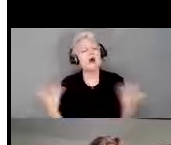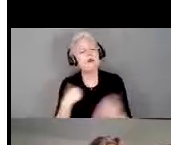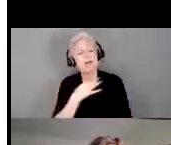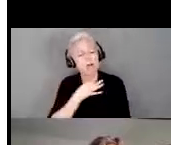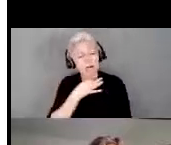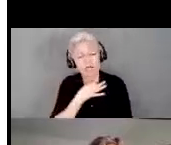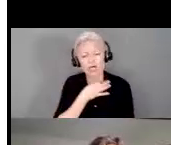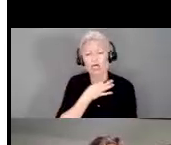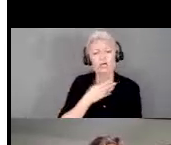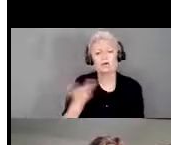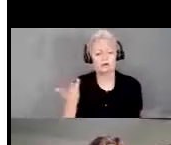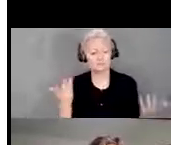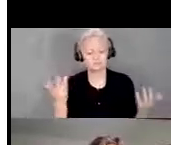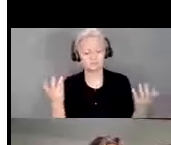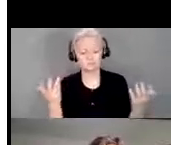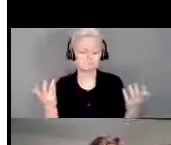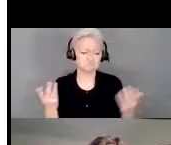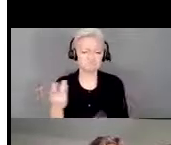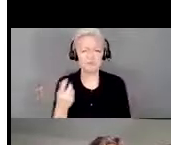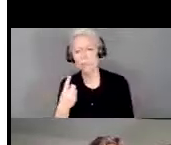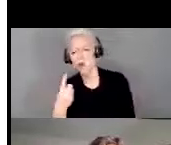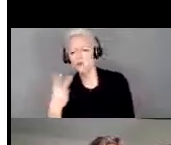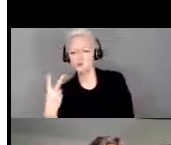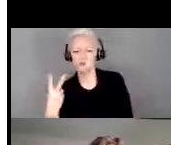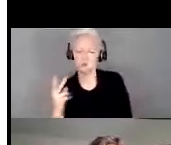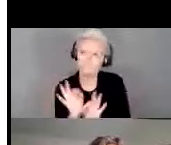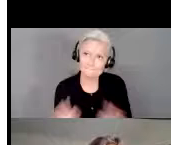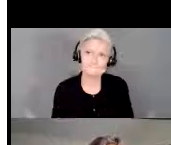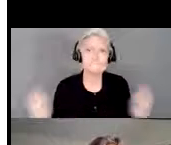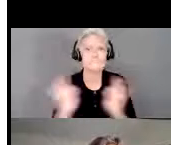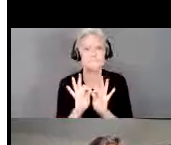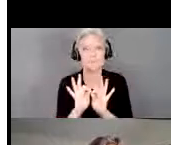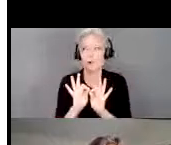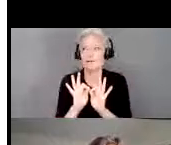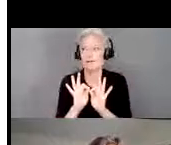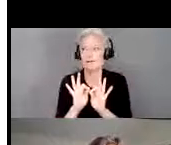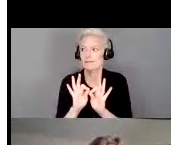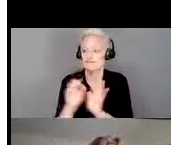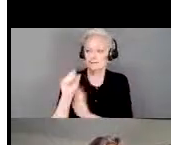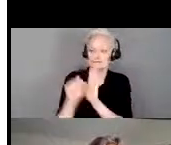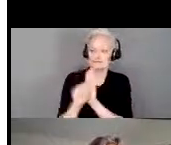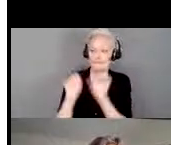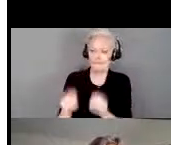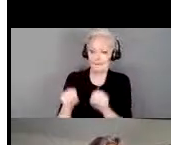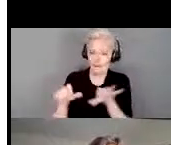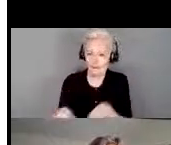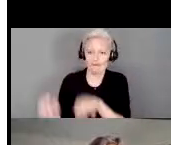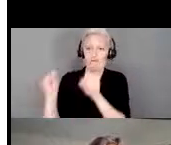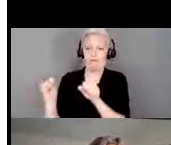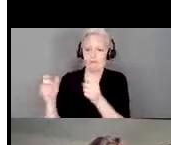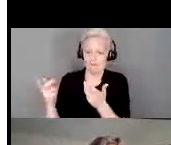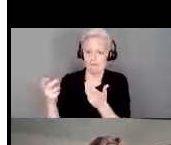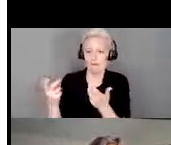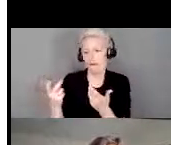What might be one or two key things that you think the state could do? I'll ask from the state's perspective,